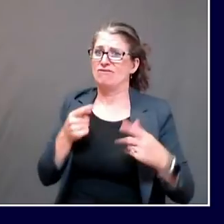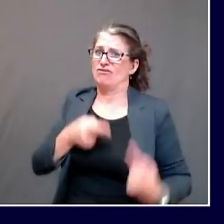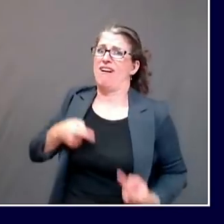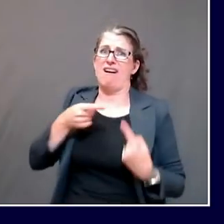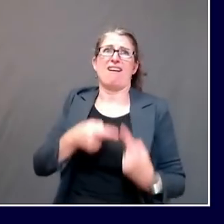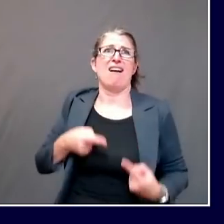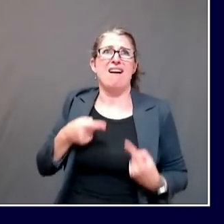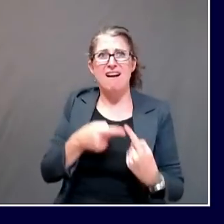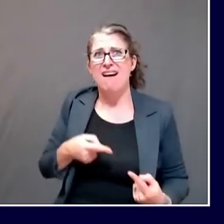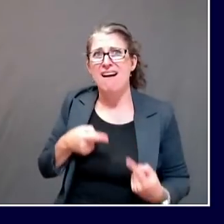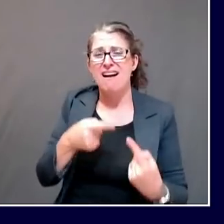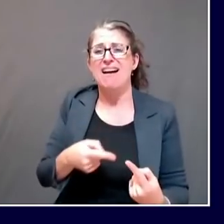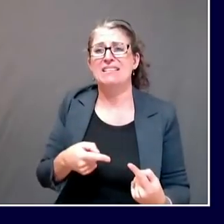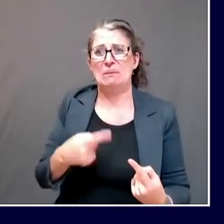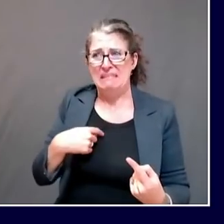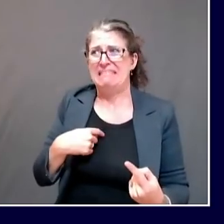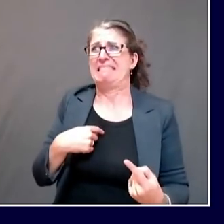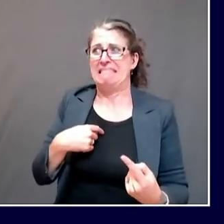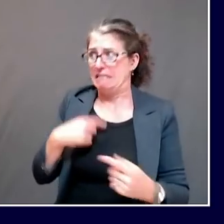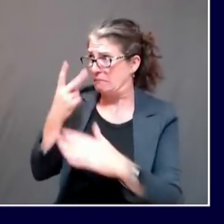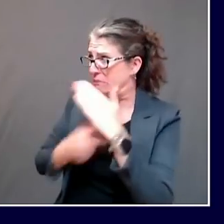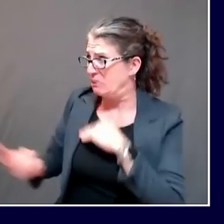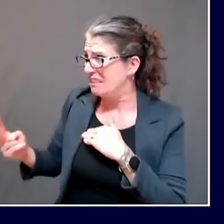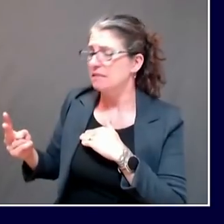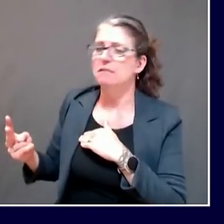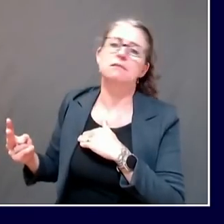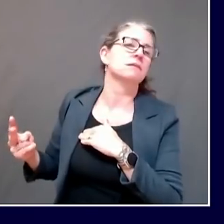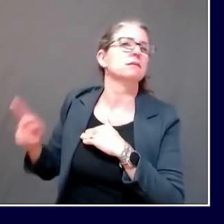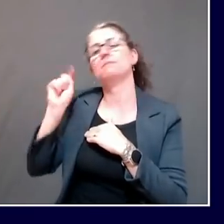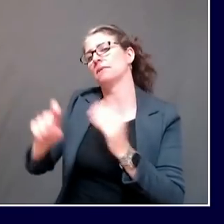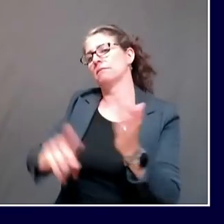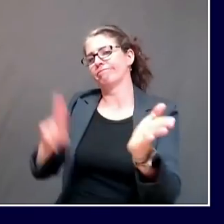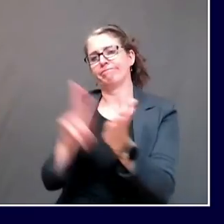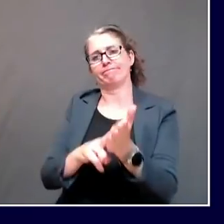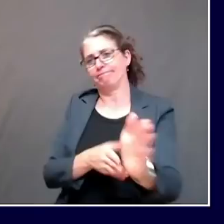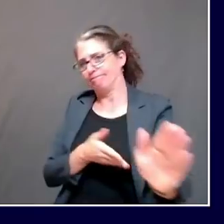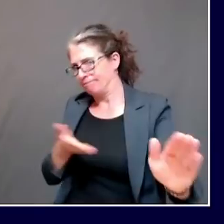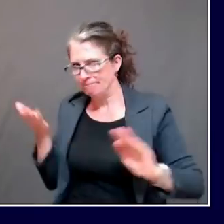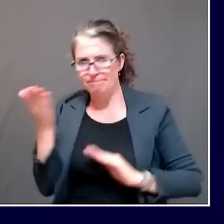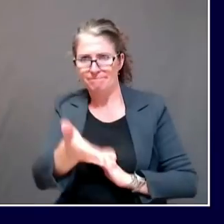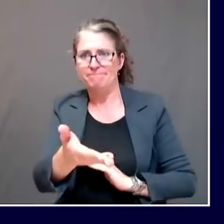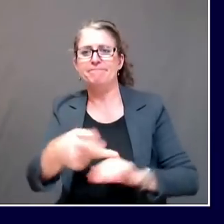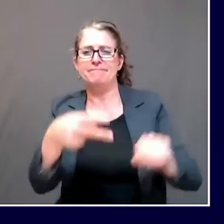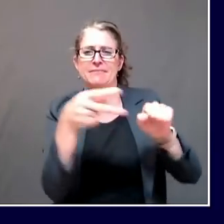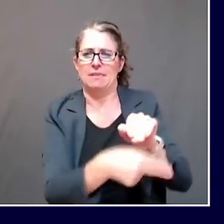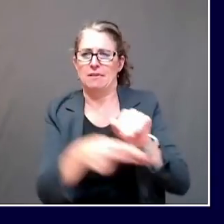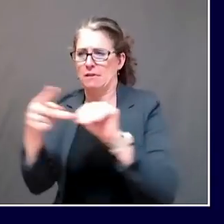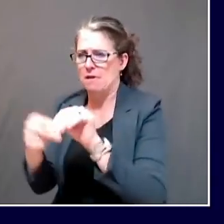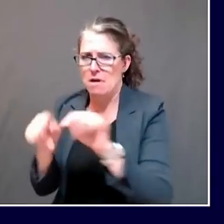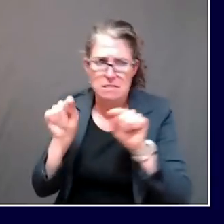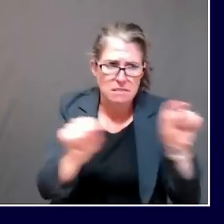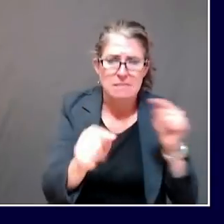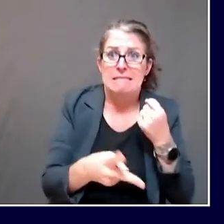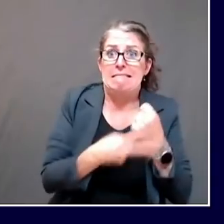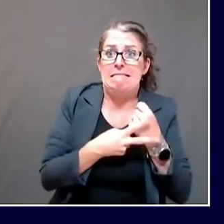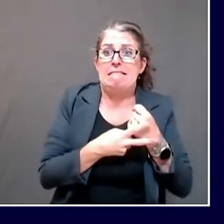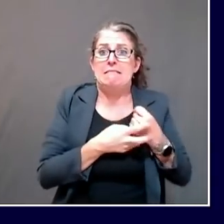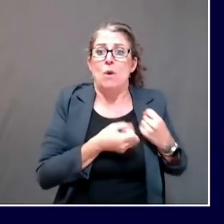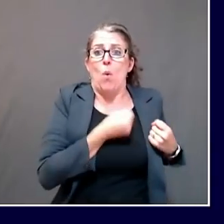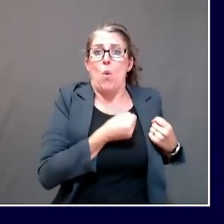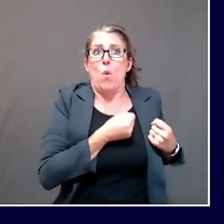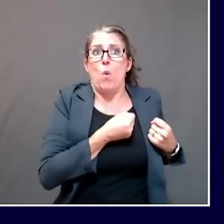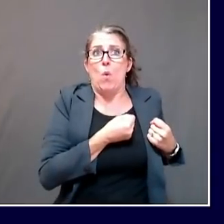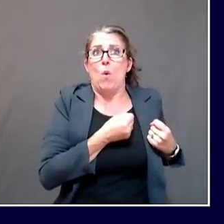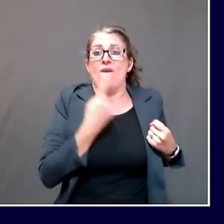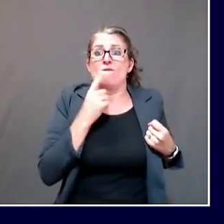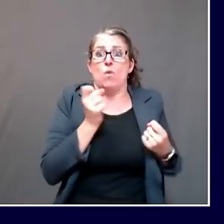safety net infrastructure, and it preserves critical public health, public safety, and public education funding,